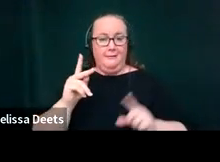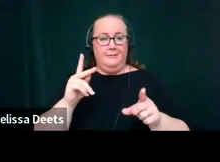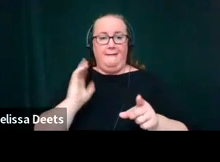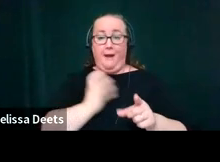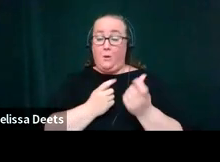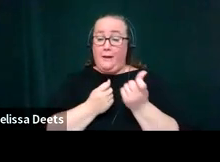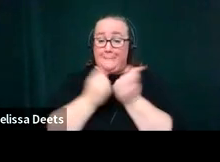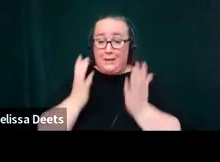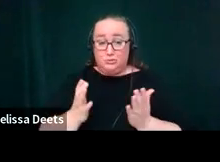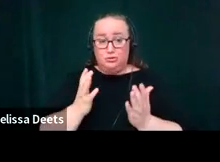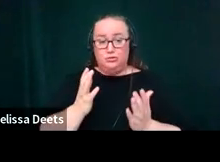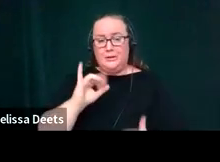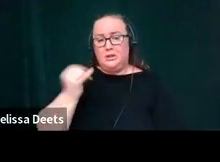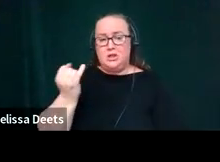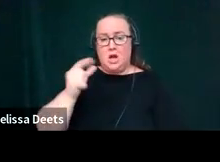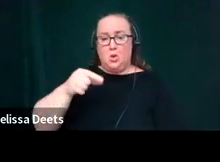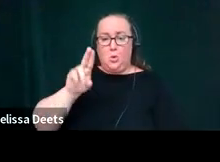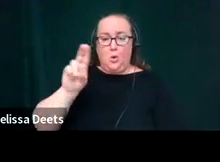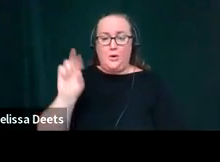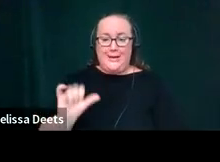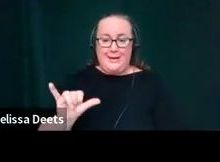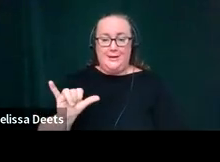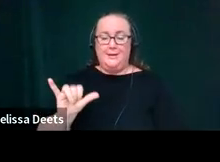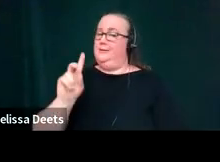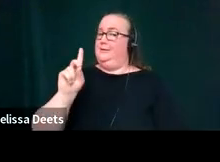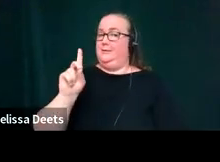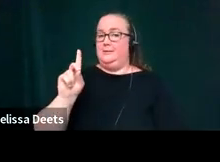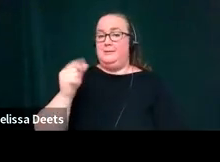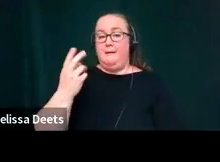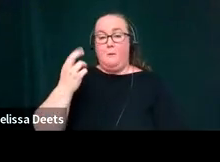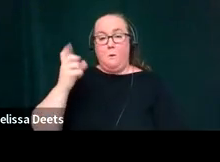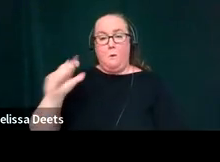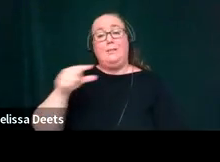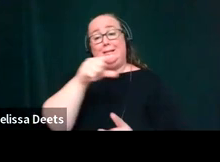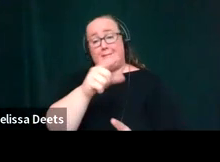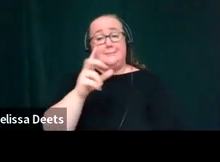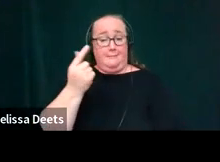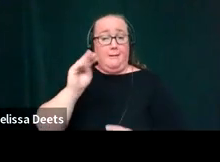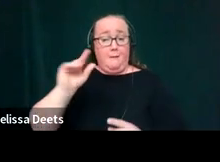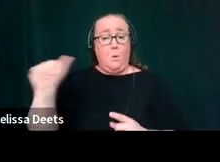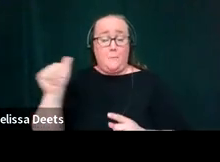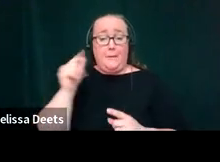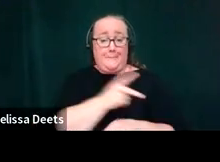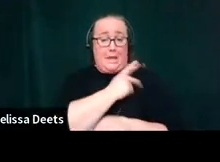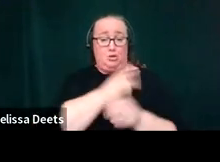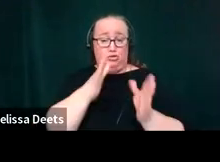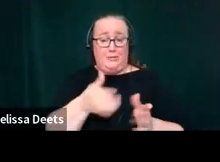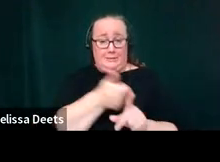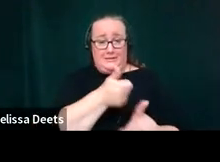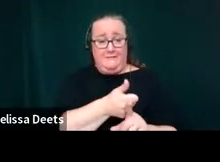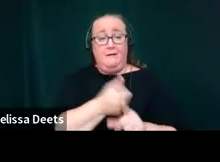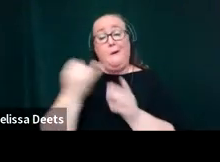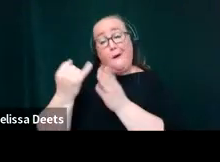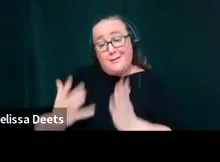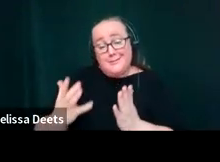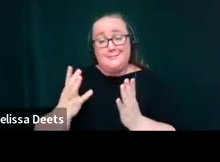ambassador, Jacori Doppel-Hall. Jacori is a glaucoma patient, an artist, an educator, and a very, very